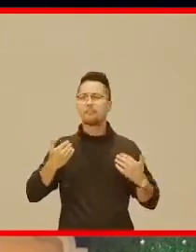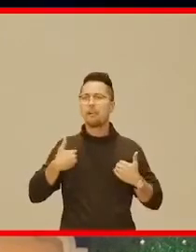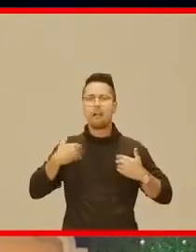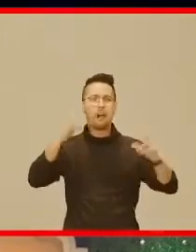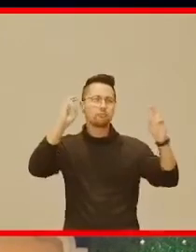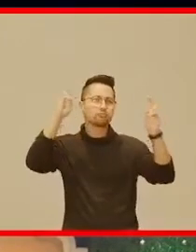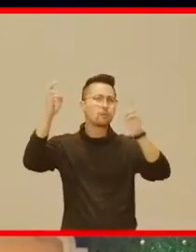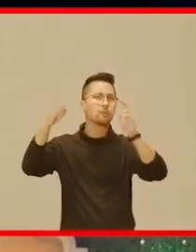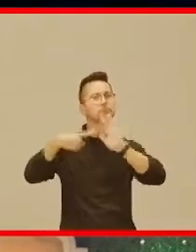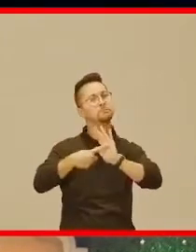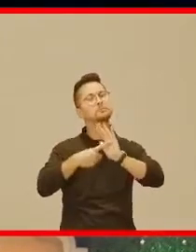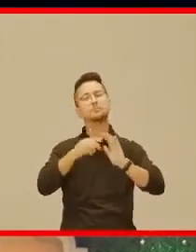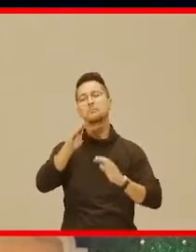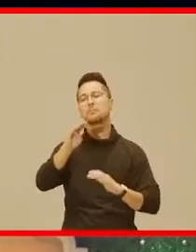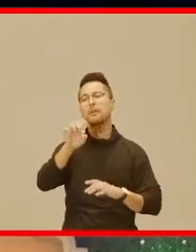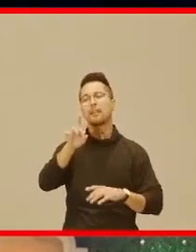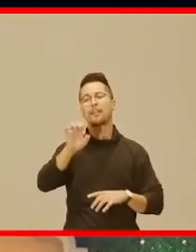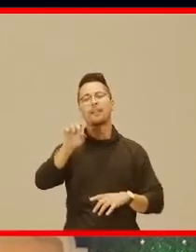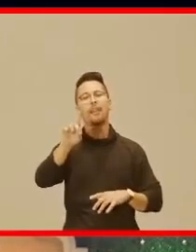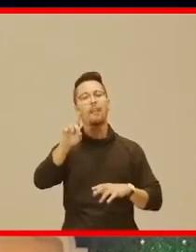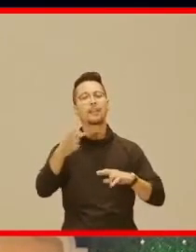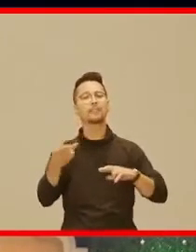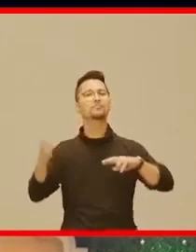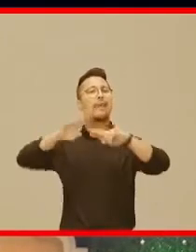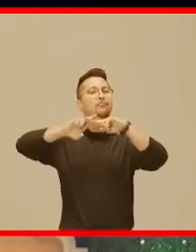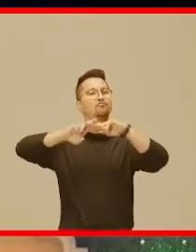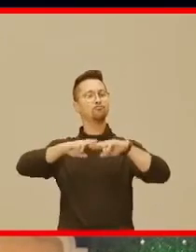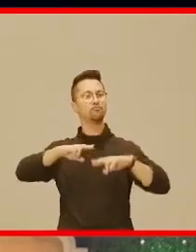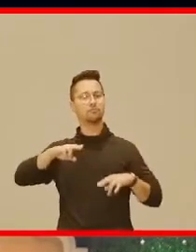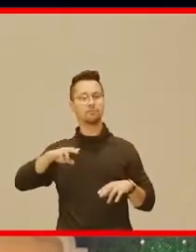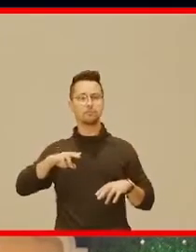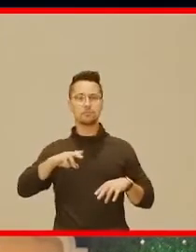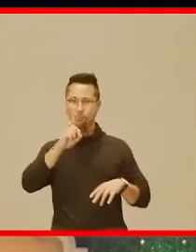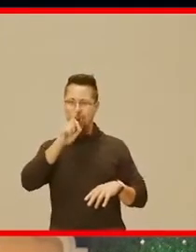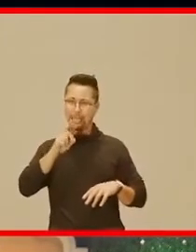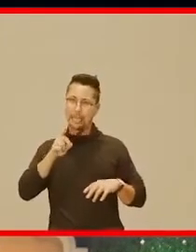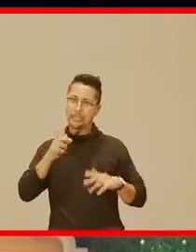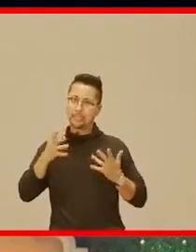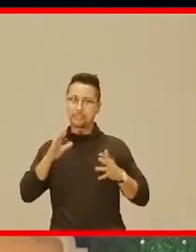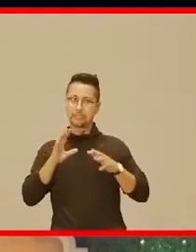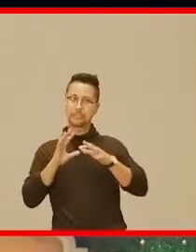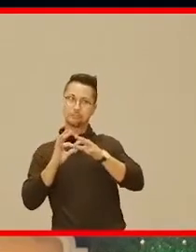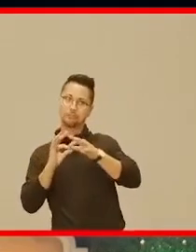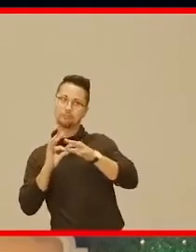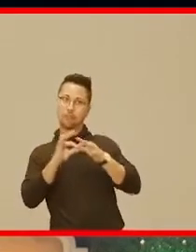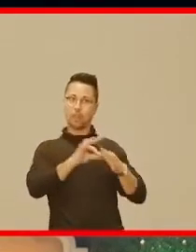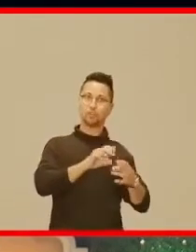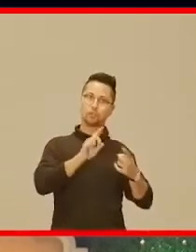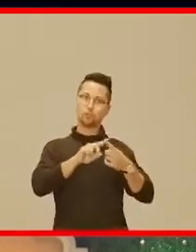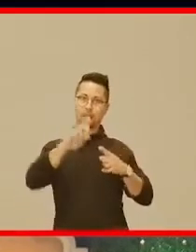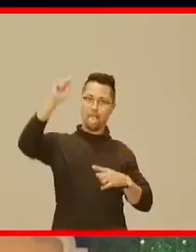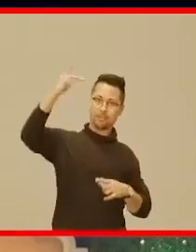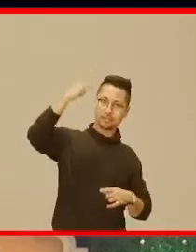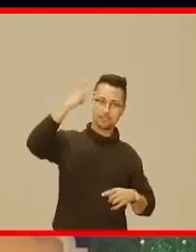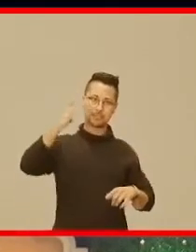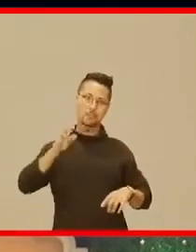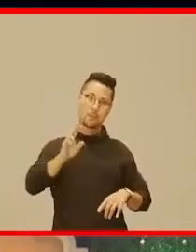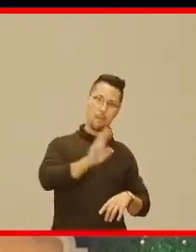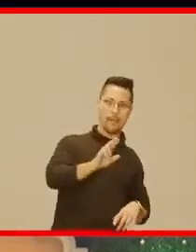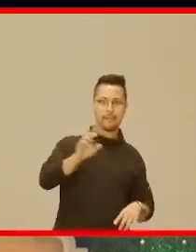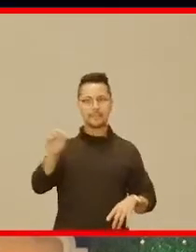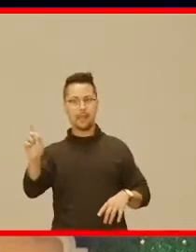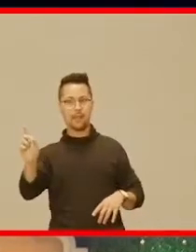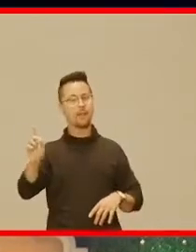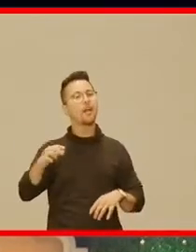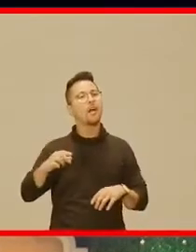Medicaid expansion, right? It's a relatively partisan, and perhaps you are strongly